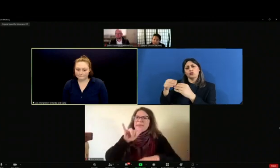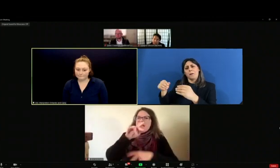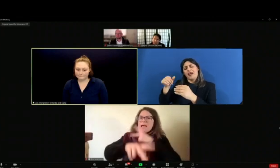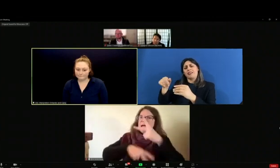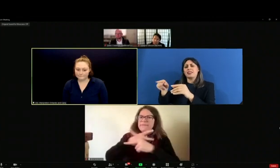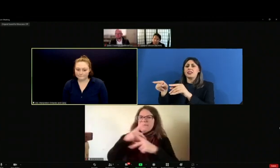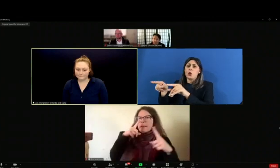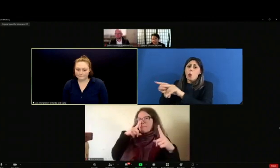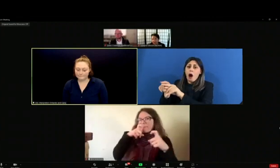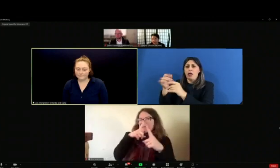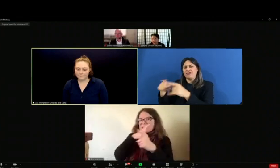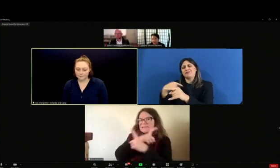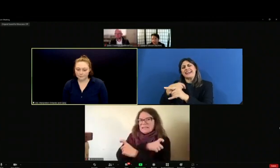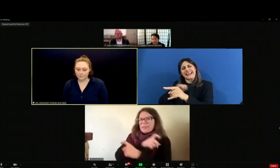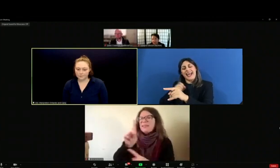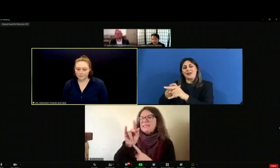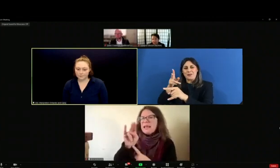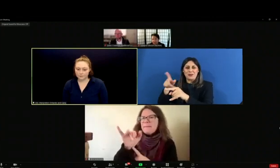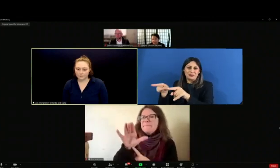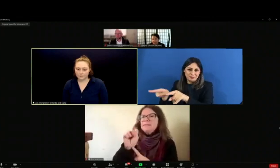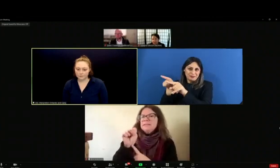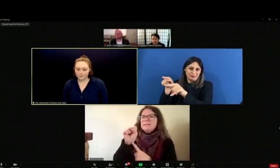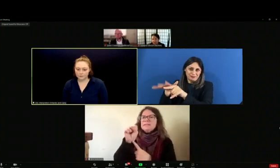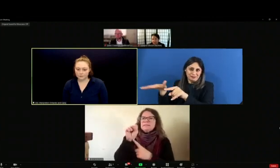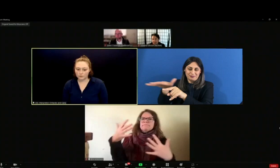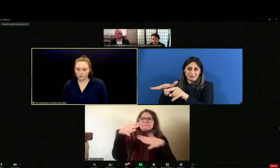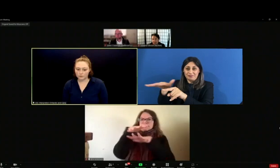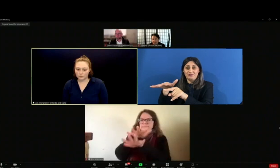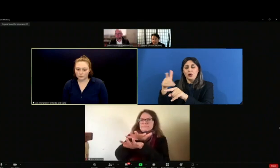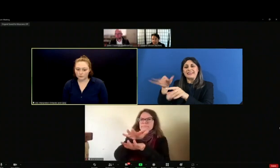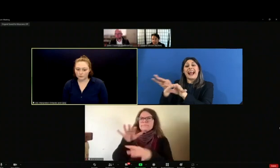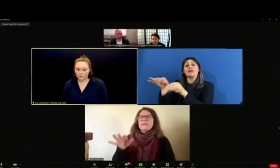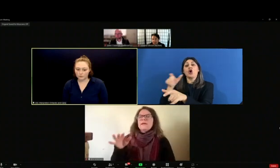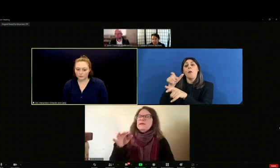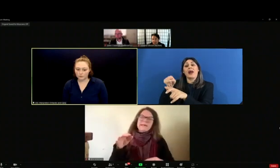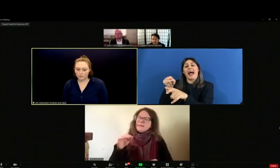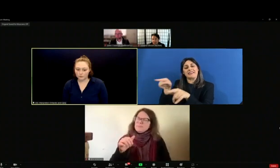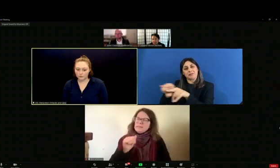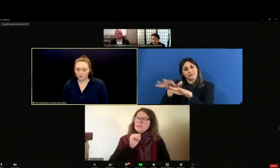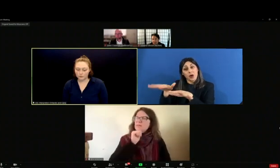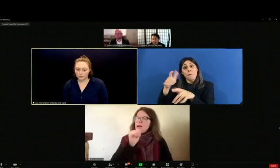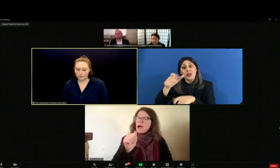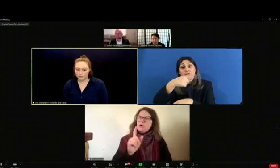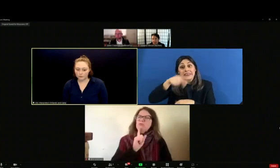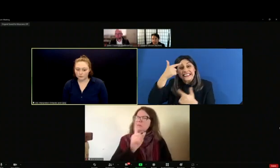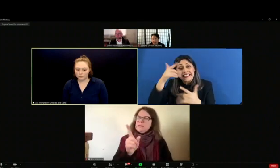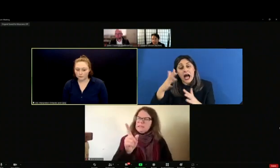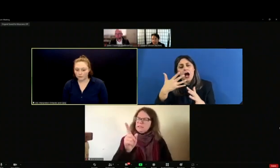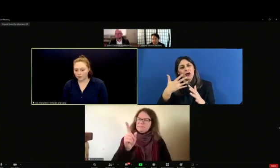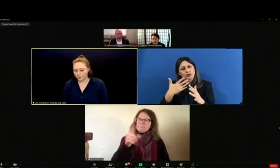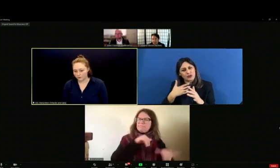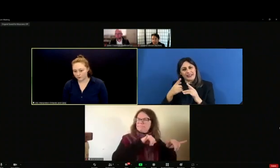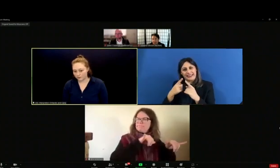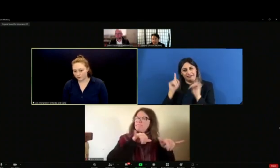there is variation that exists, but how does this variation affect these dynamics of